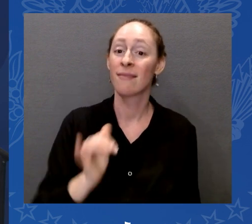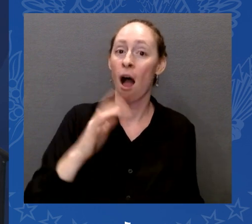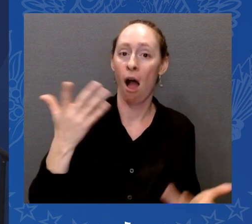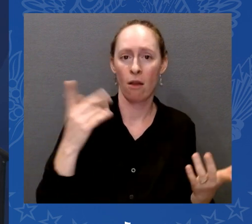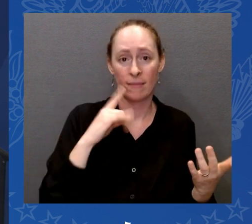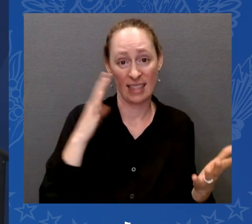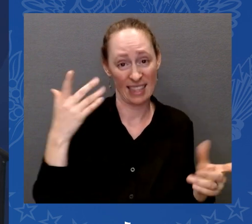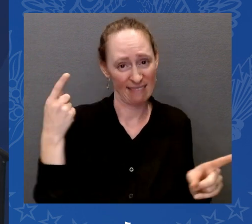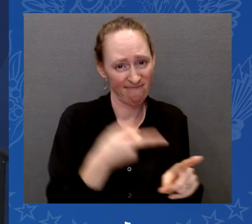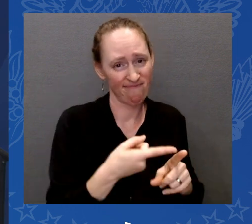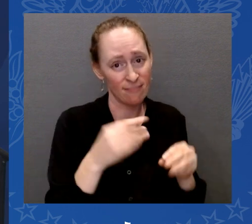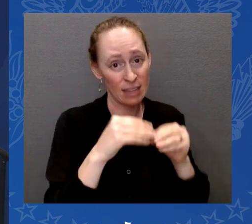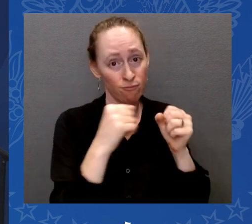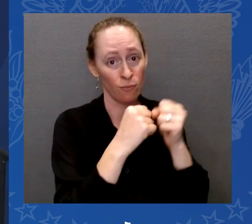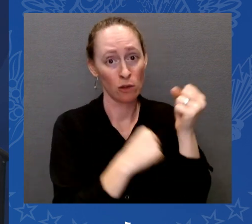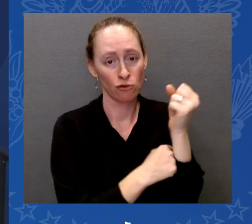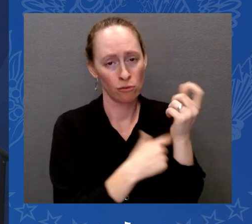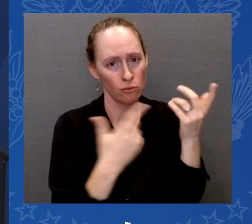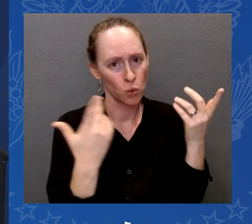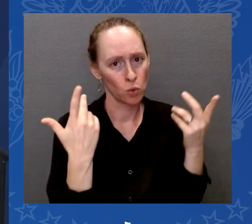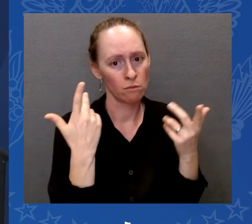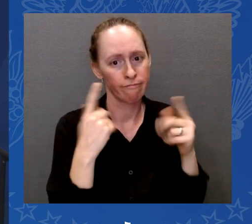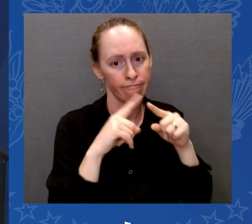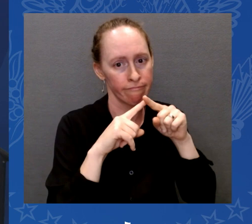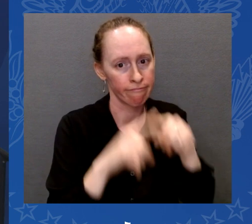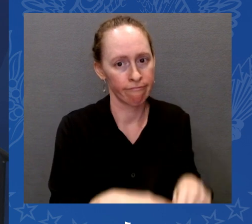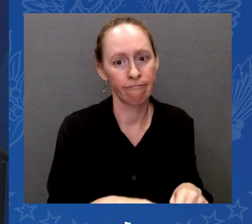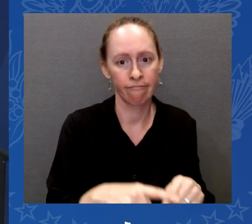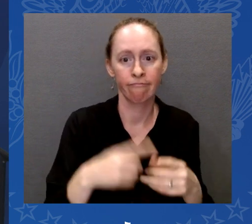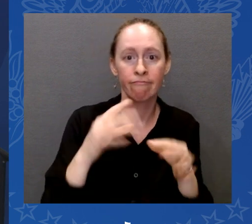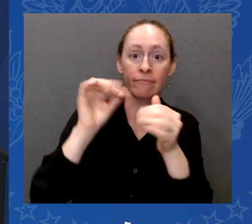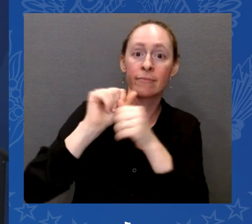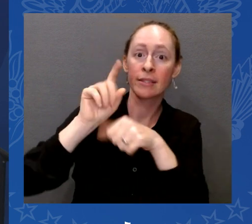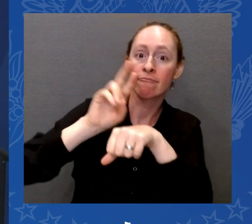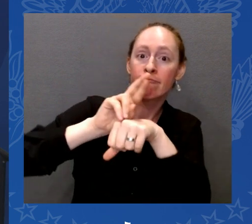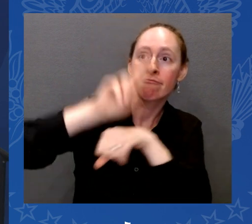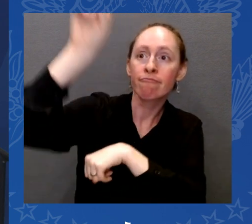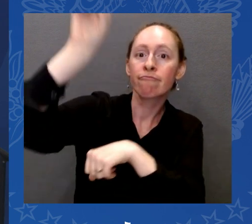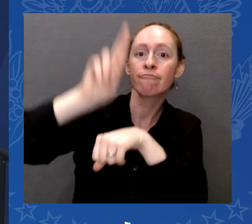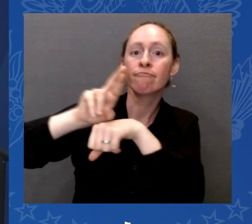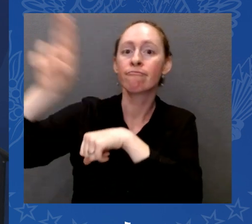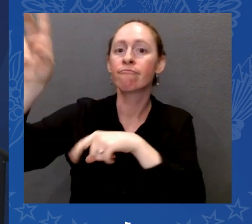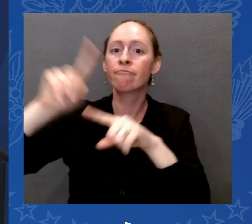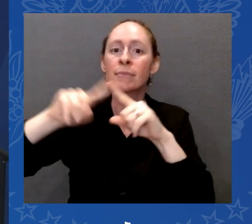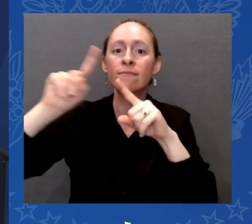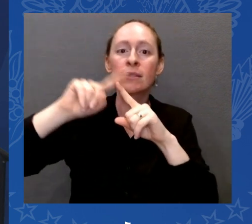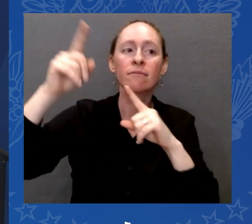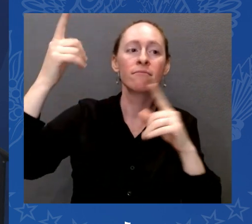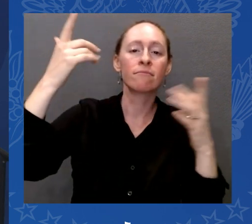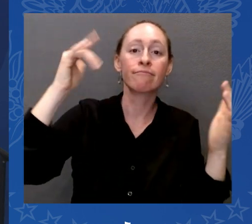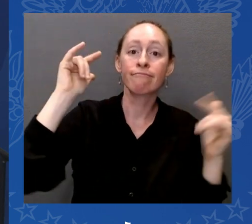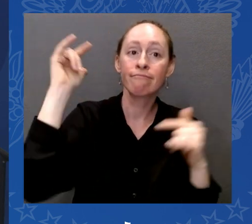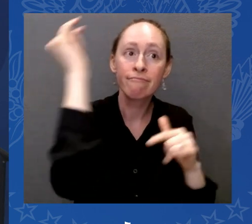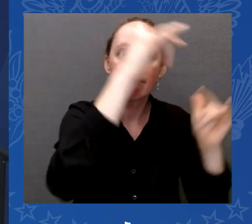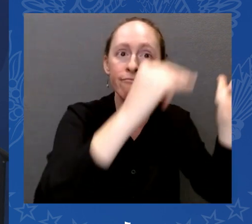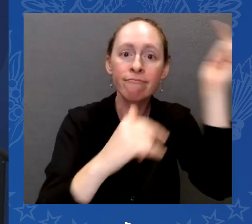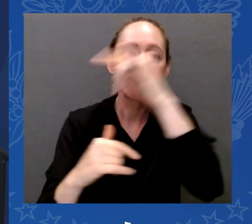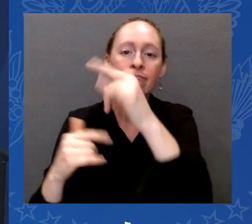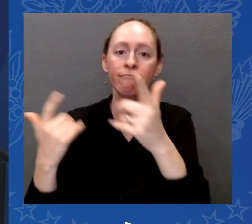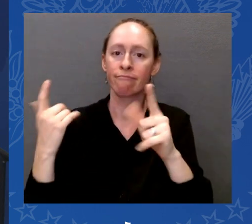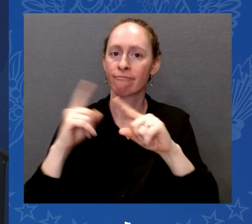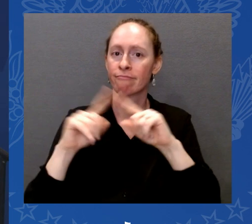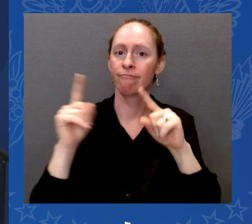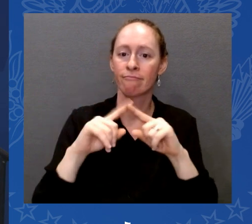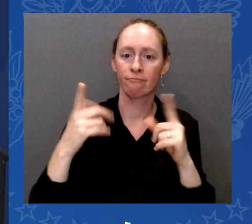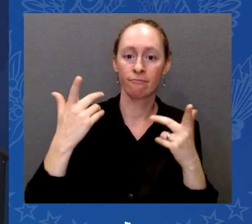like next-generation radars, avionics, secure communications, and electronic defense systems. So I hope